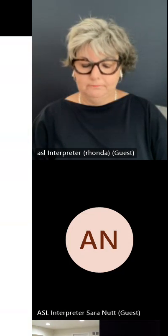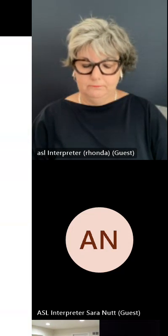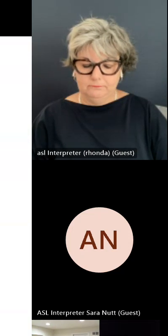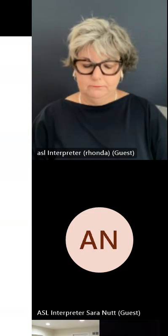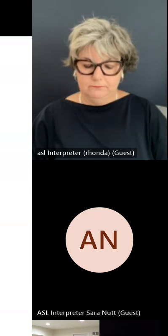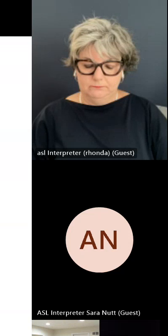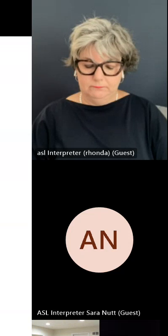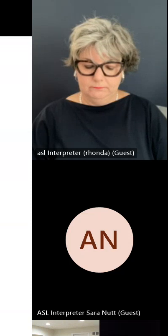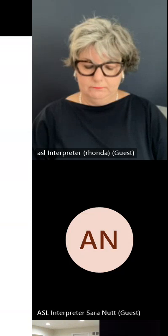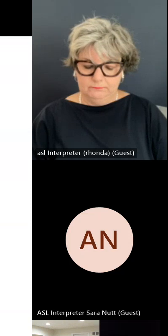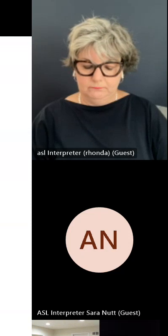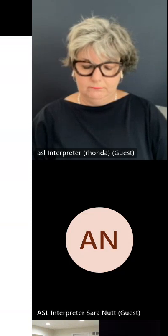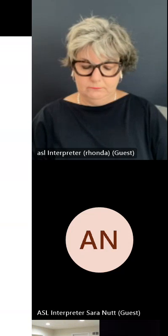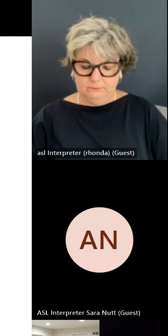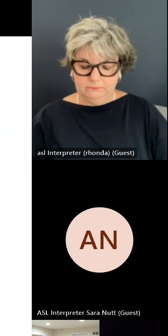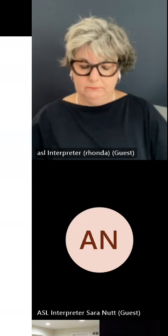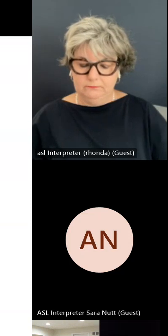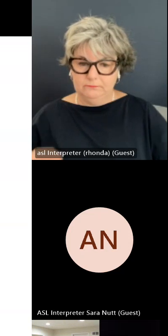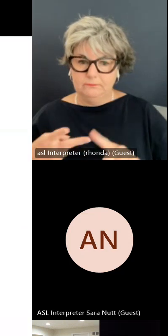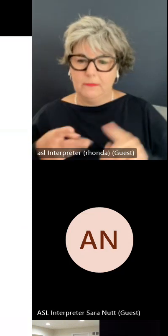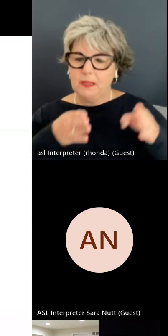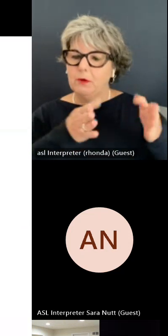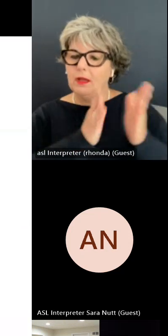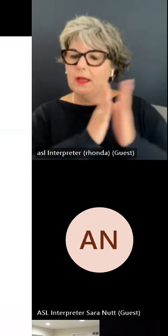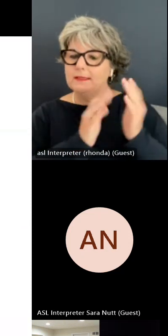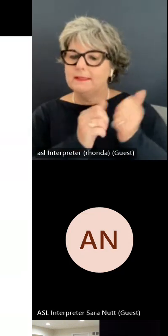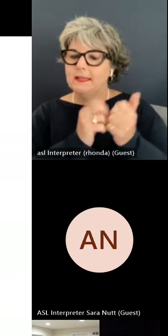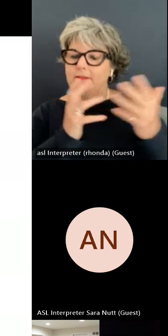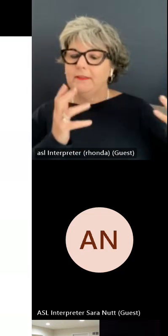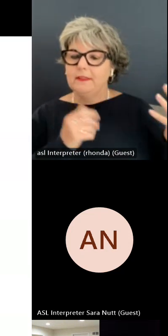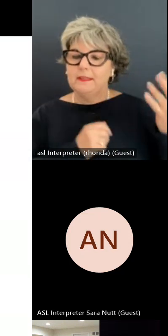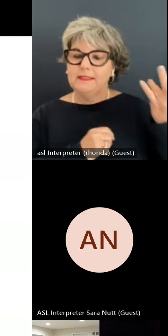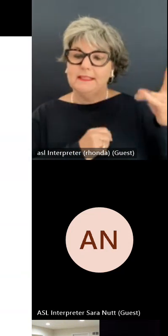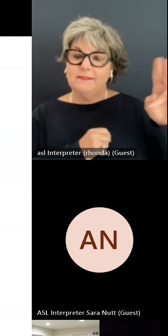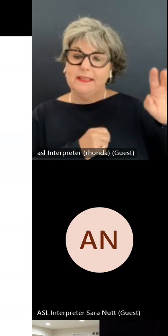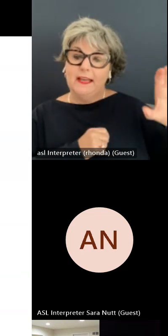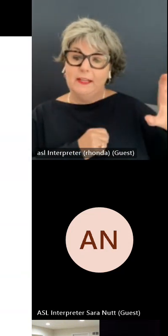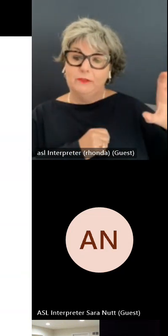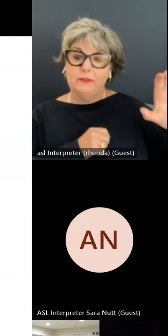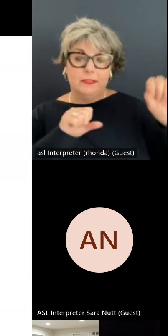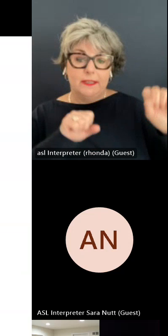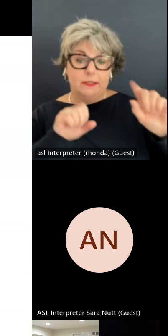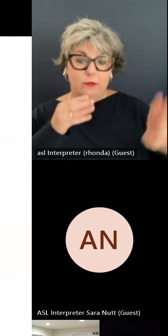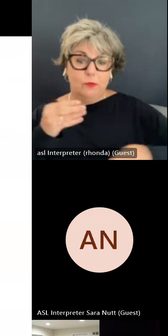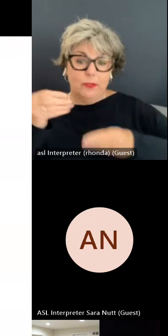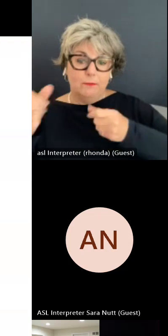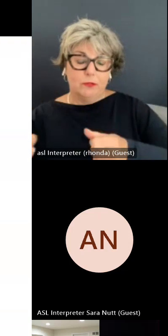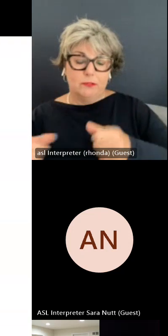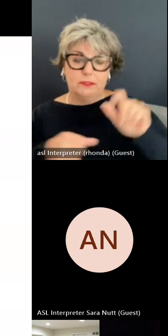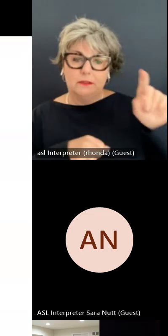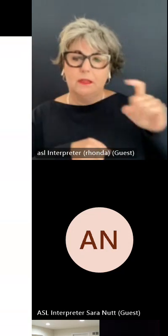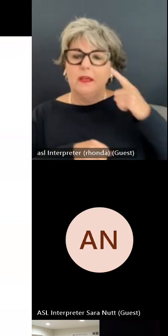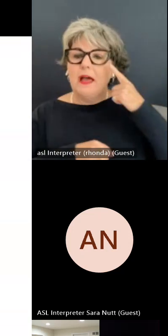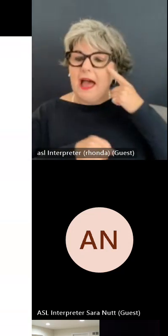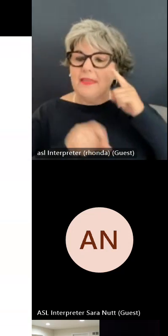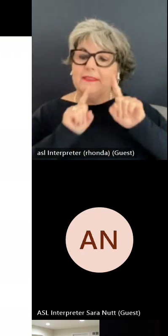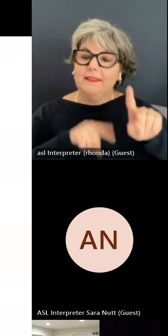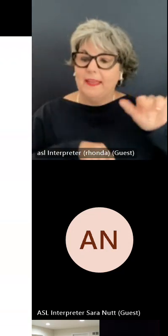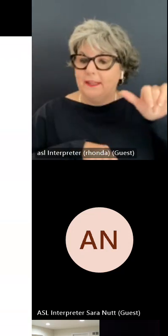go ahead. I was just gonna say, somebody asked, is everything in 1700 reimbursable? I think the answer is